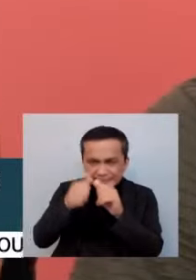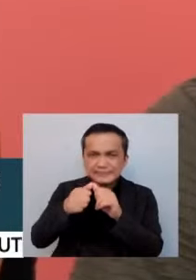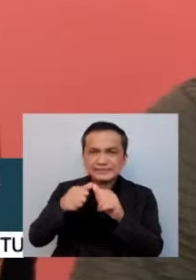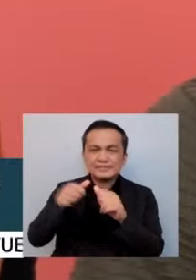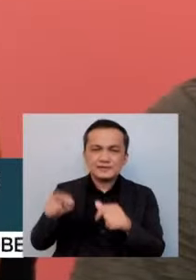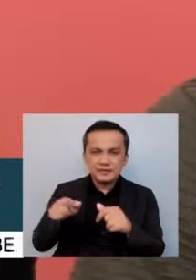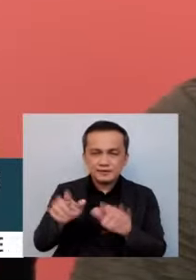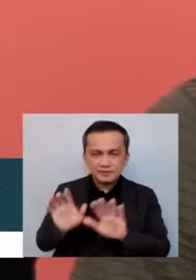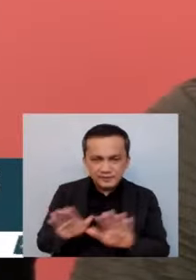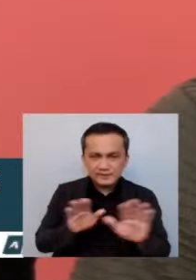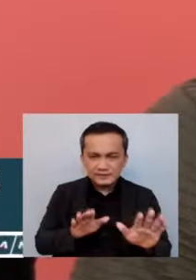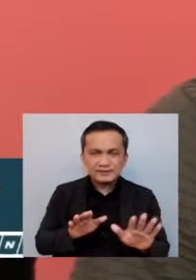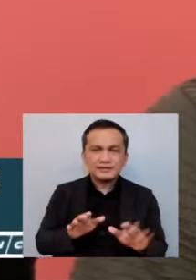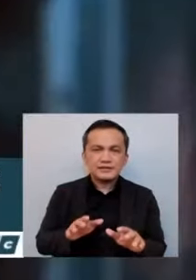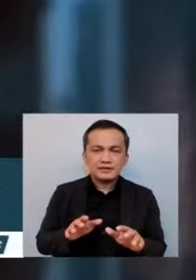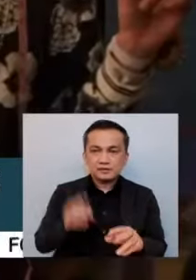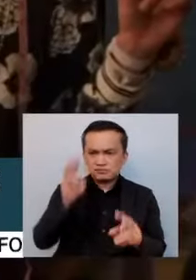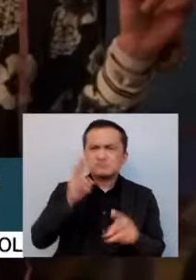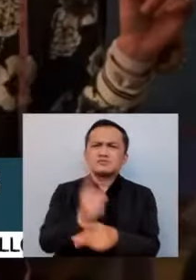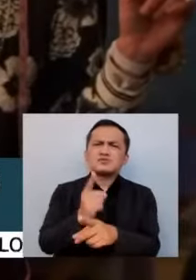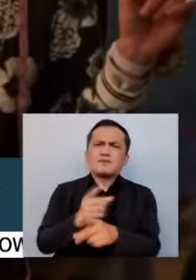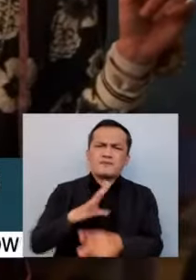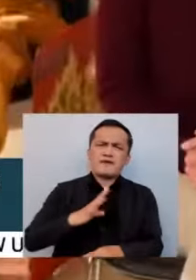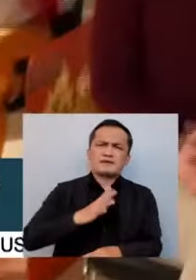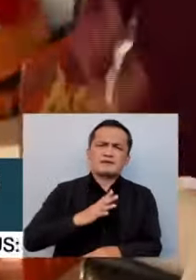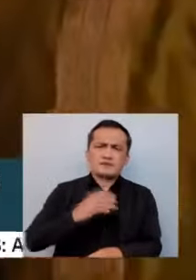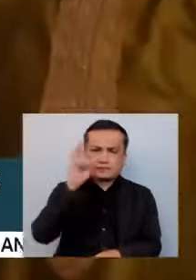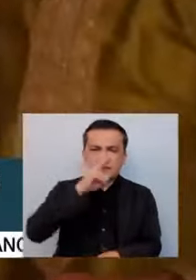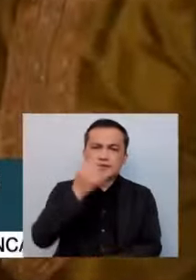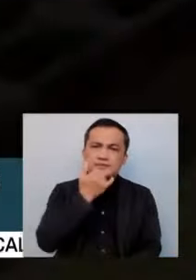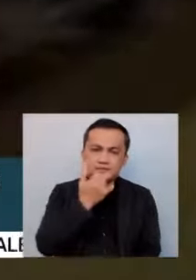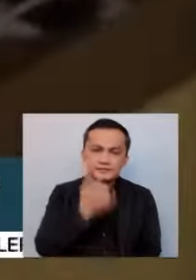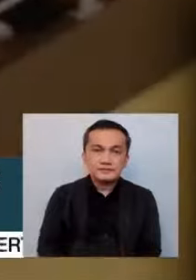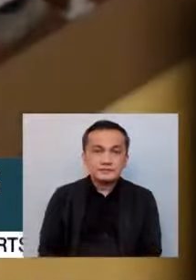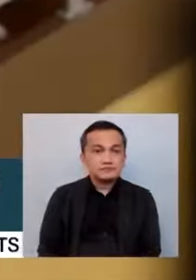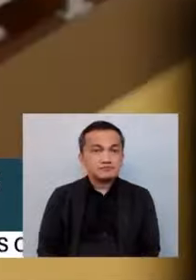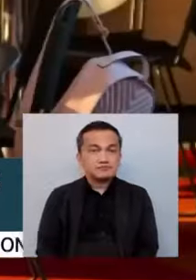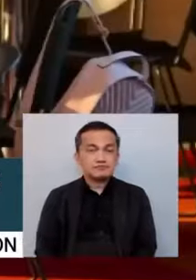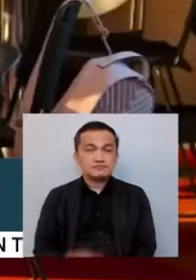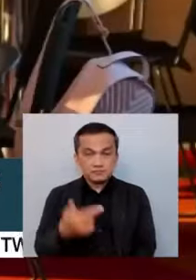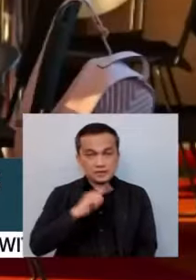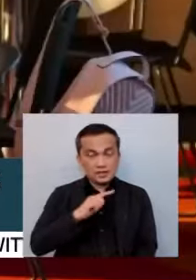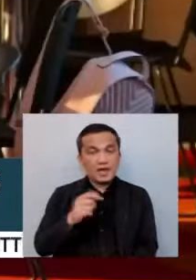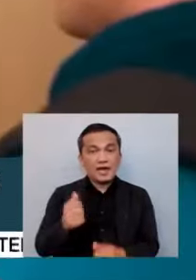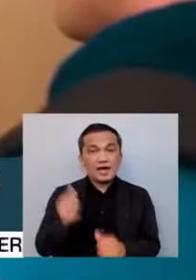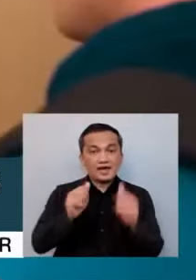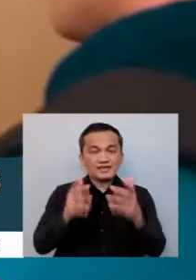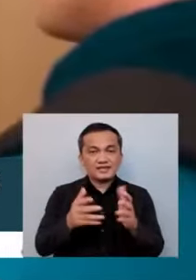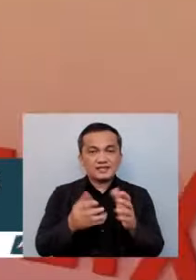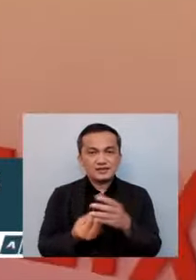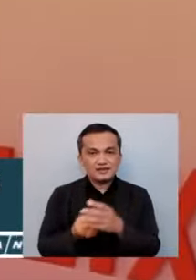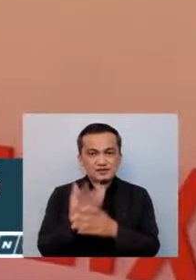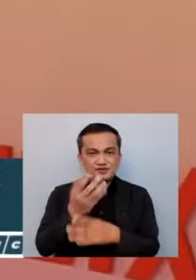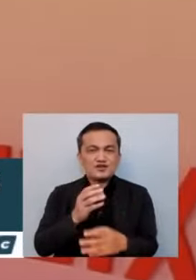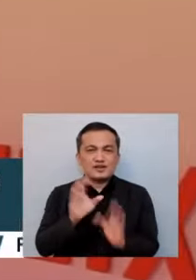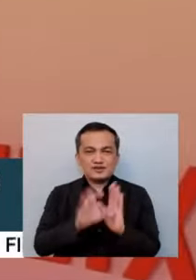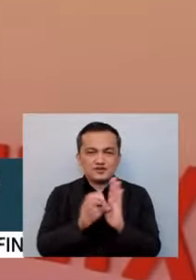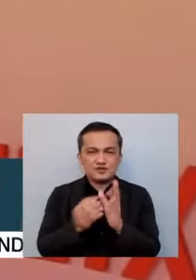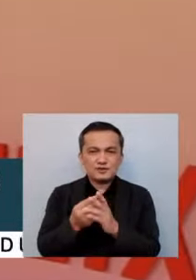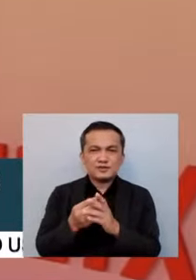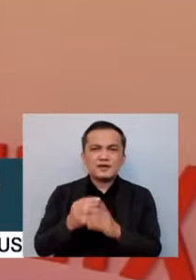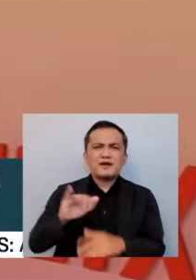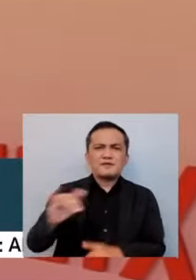make mistakes. The actress adds that her character's growth also mirrors her own. Season